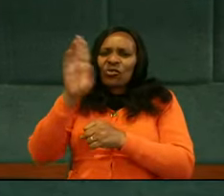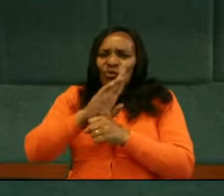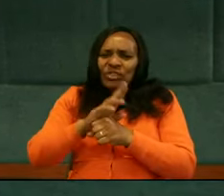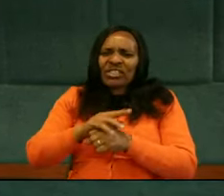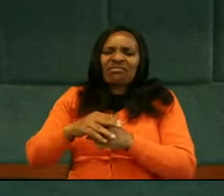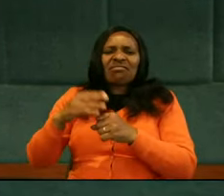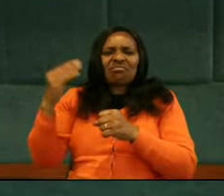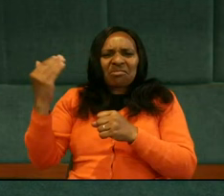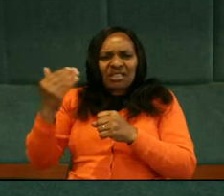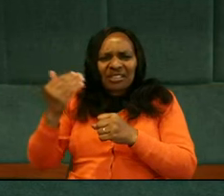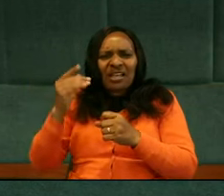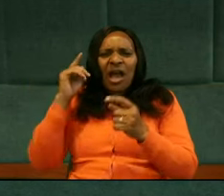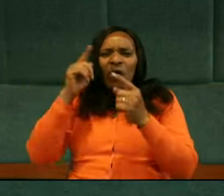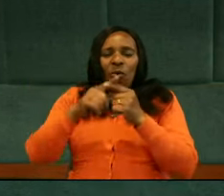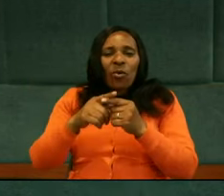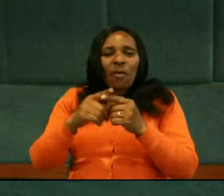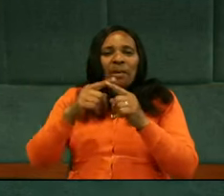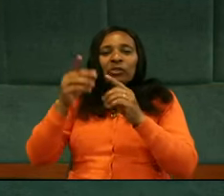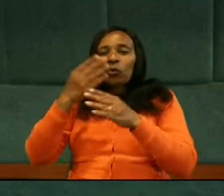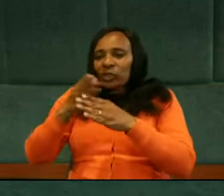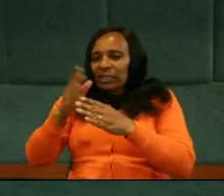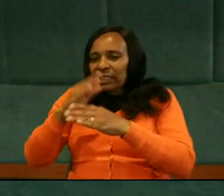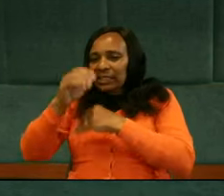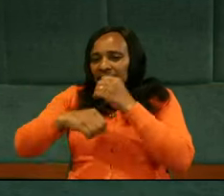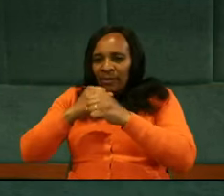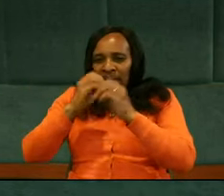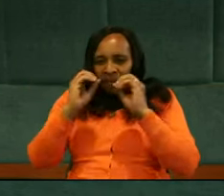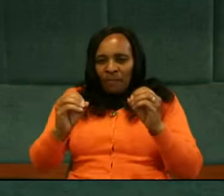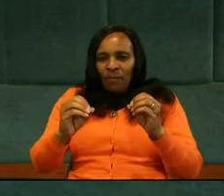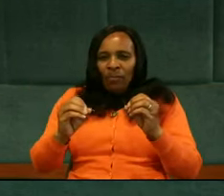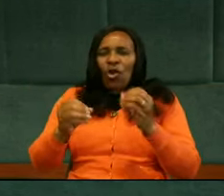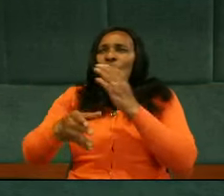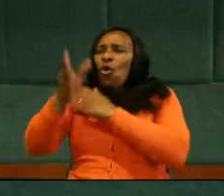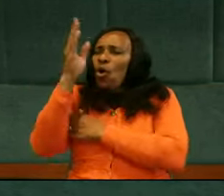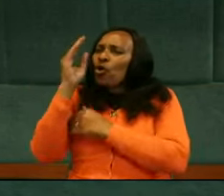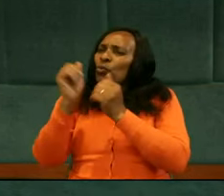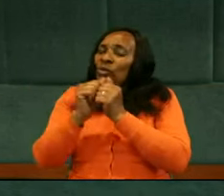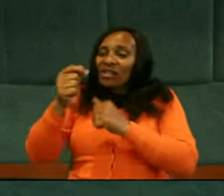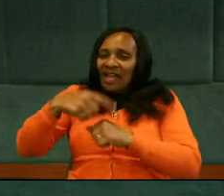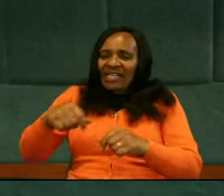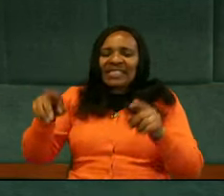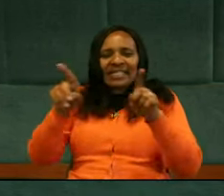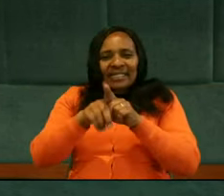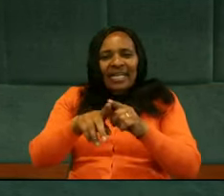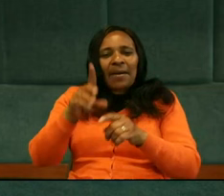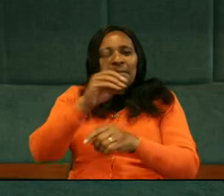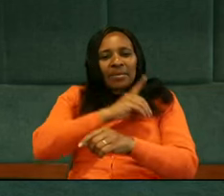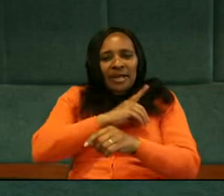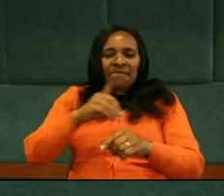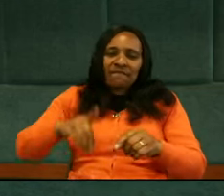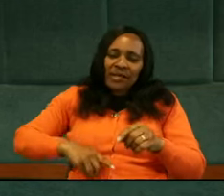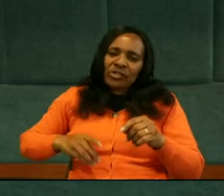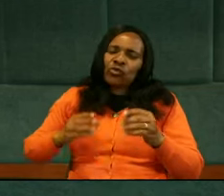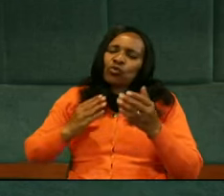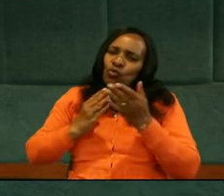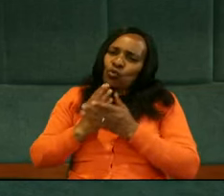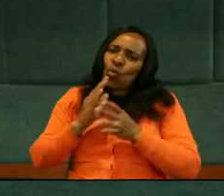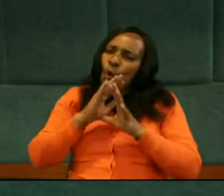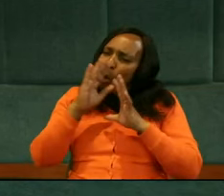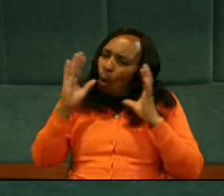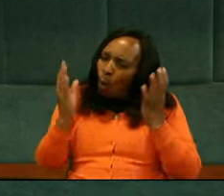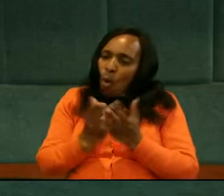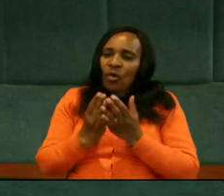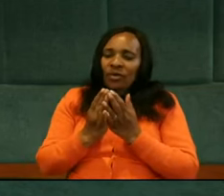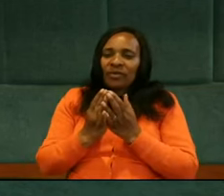but those are never wasted years. Mm-hmm. God is with us as he was with David throughout the years in the